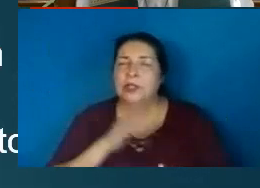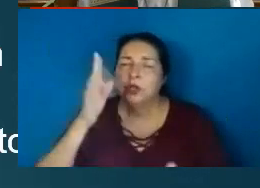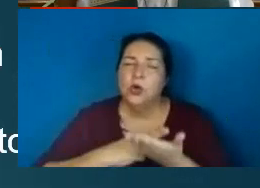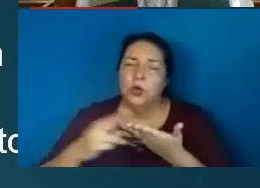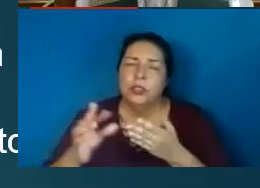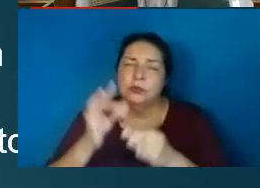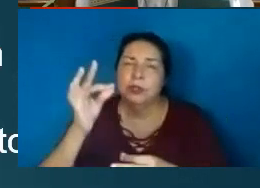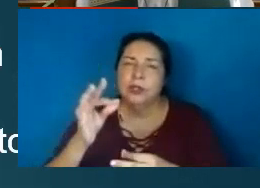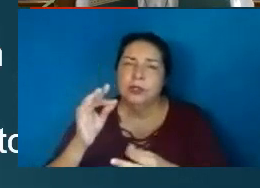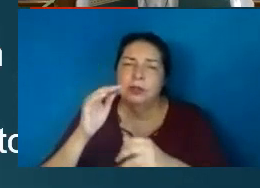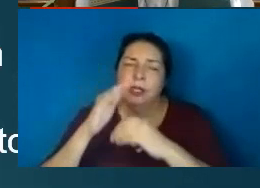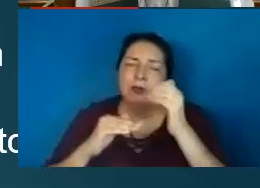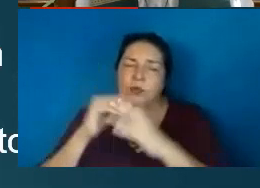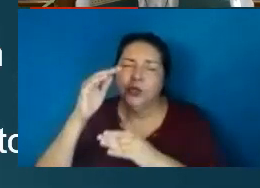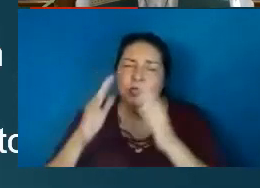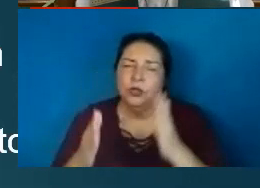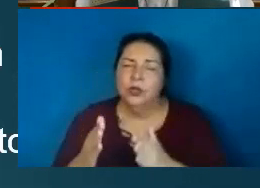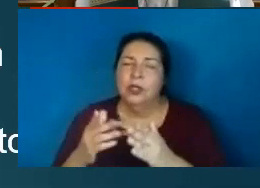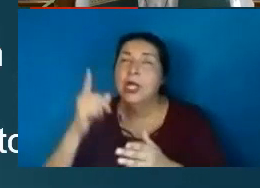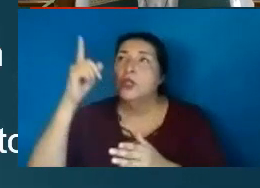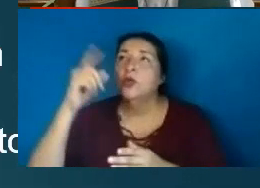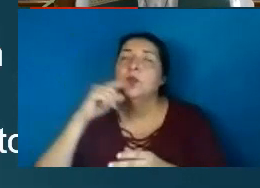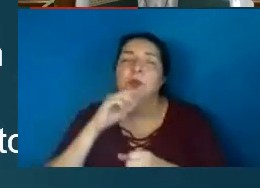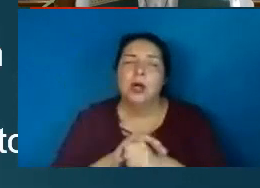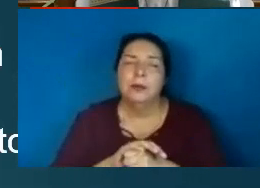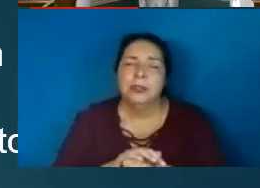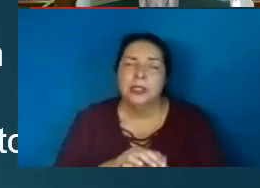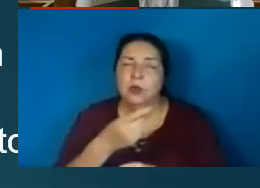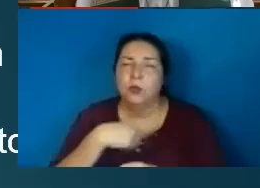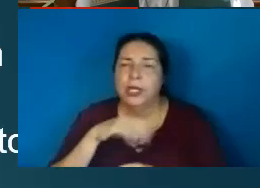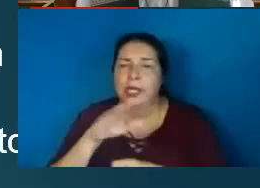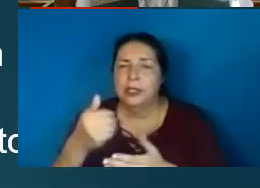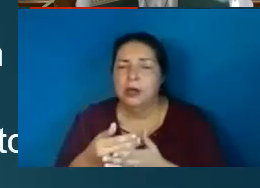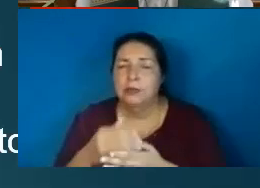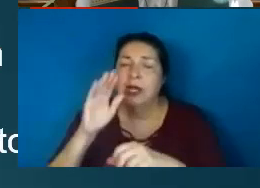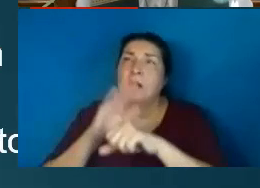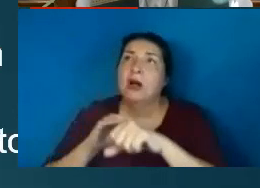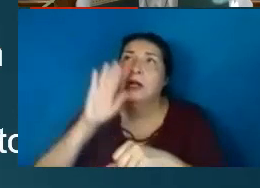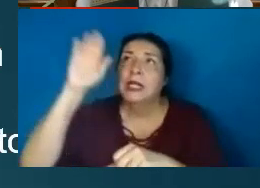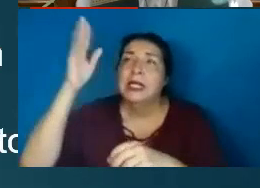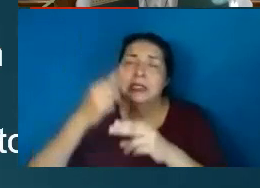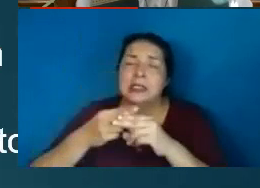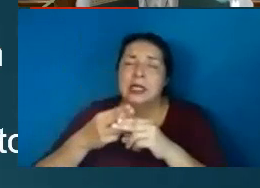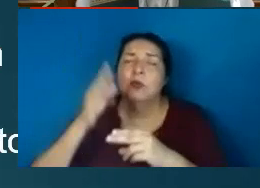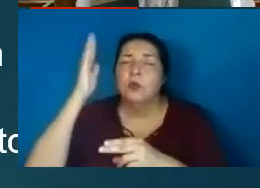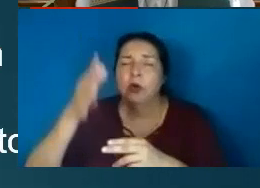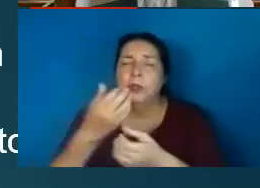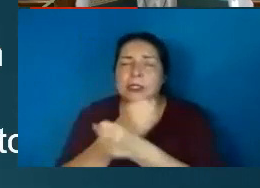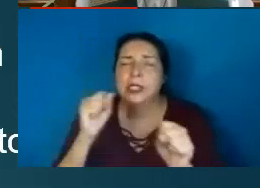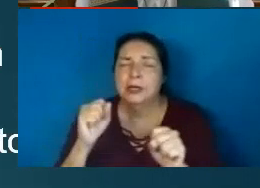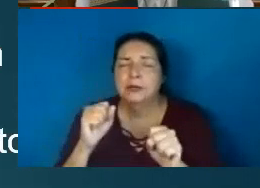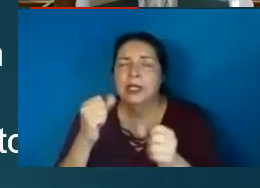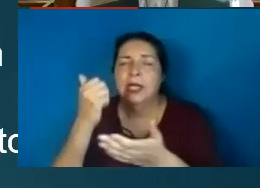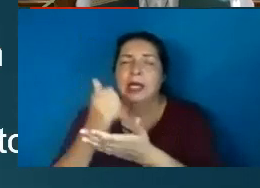Spirit, the Comforter, whom you have promised, that we and all who call upon his name shall be saved. Help us